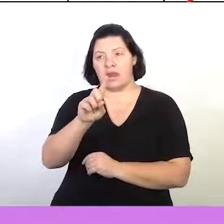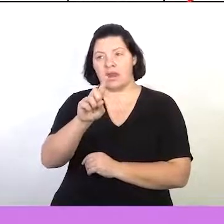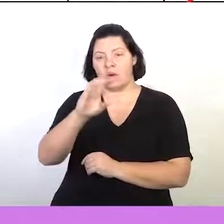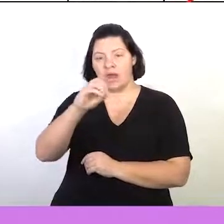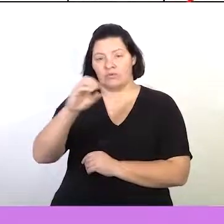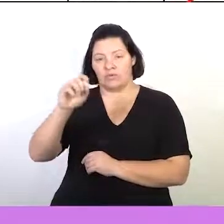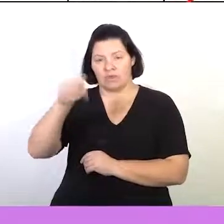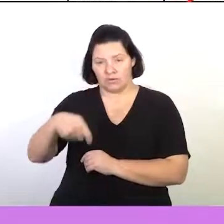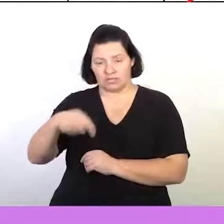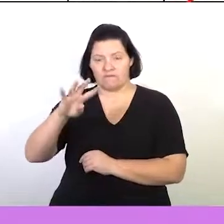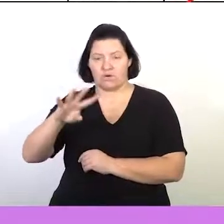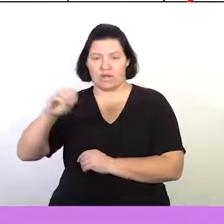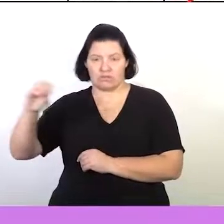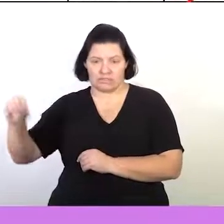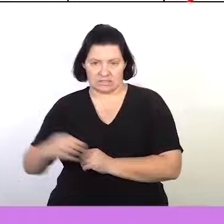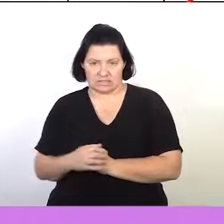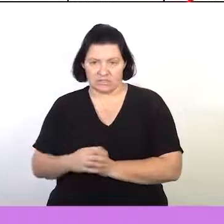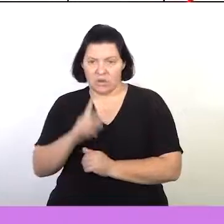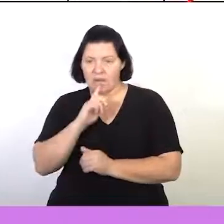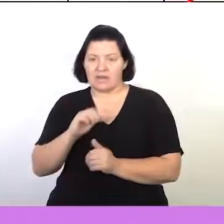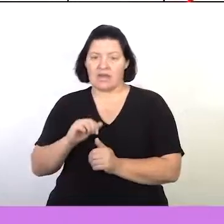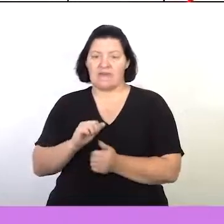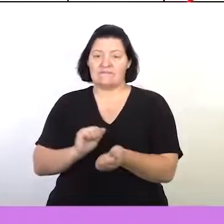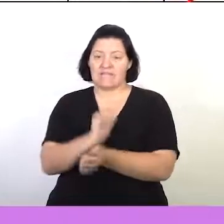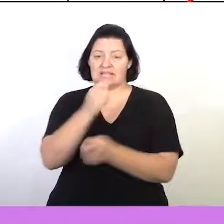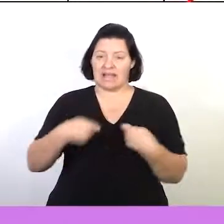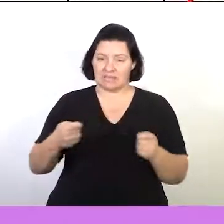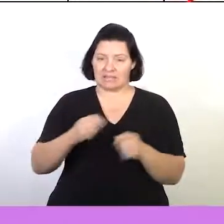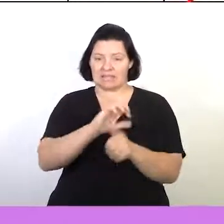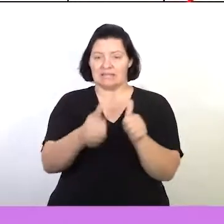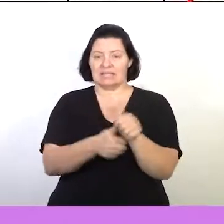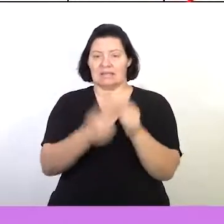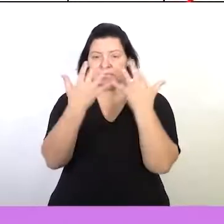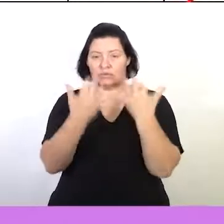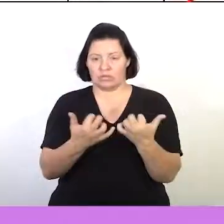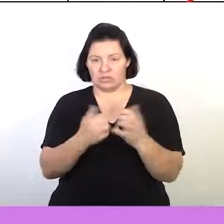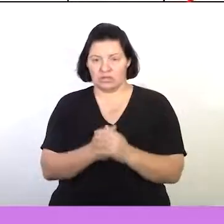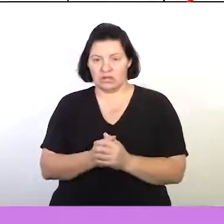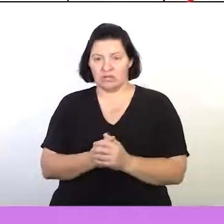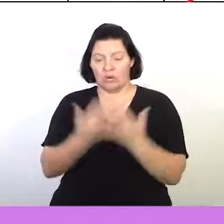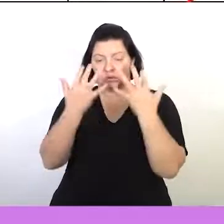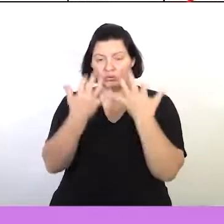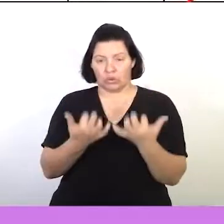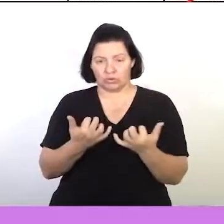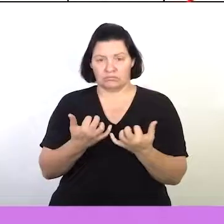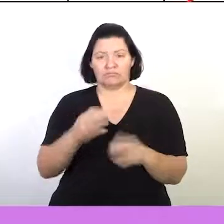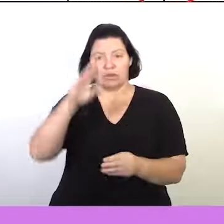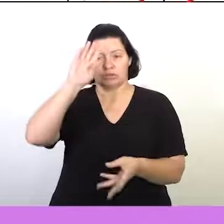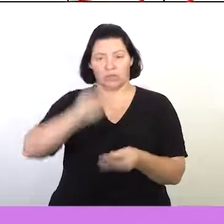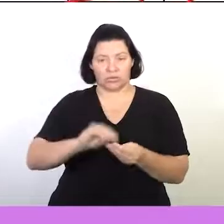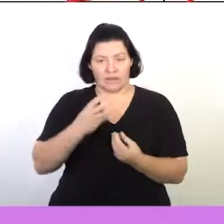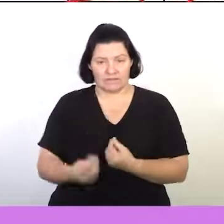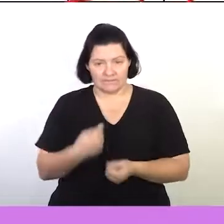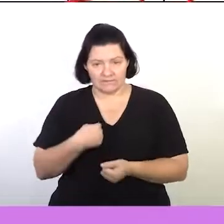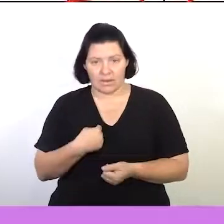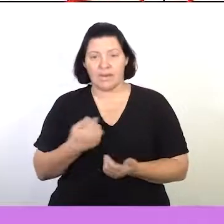100,400 rand. So that will be the subtotal for your fixed expenses. So therefore, to get the total expenses as